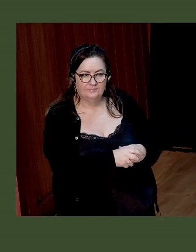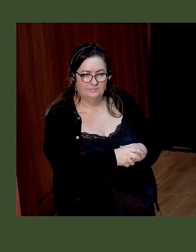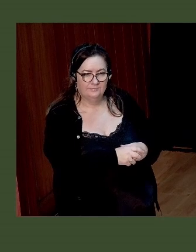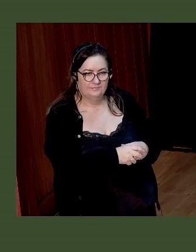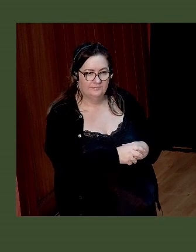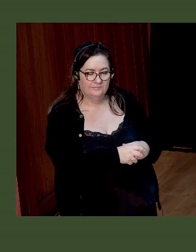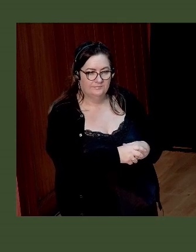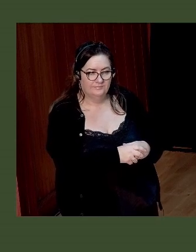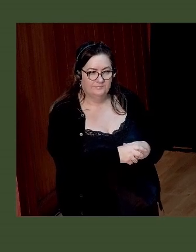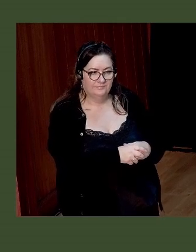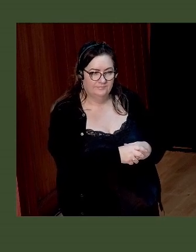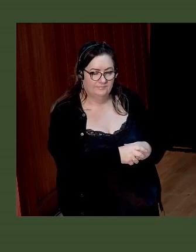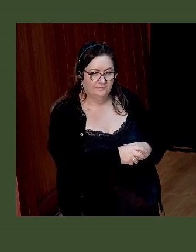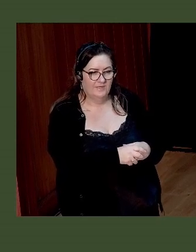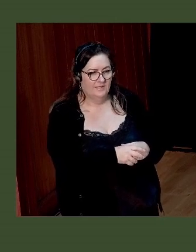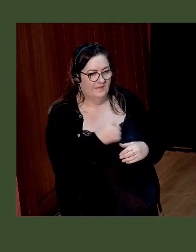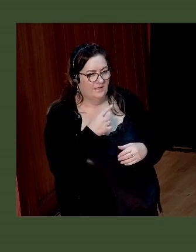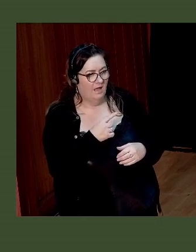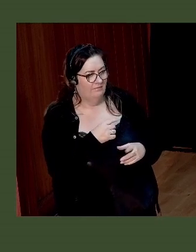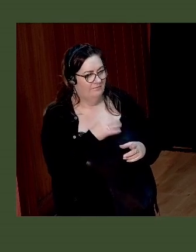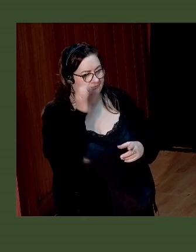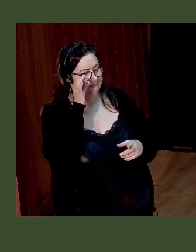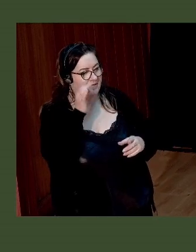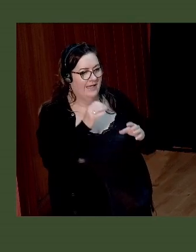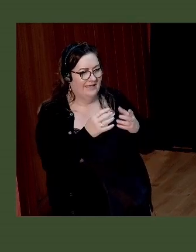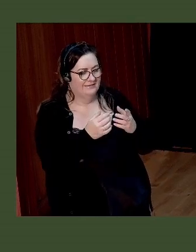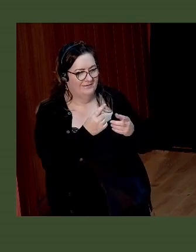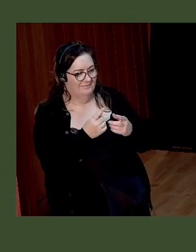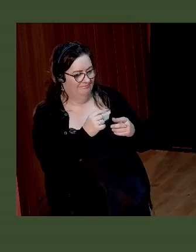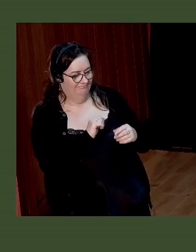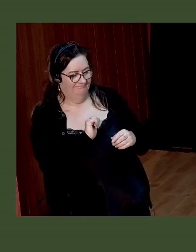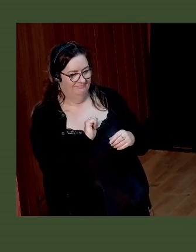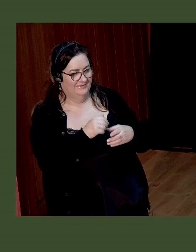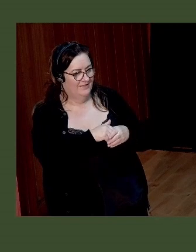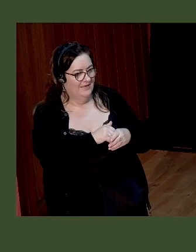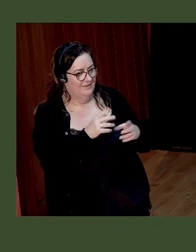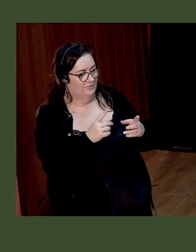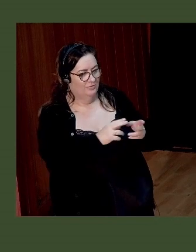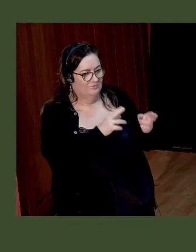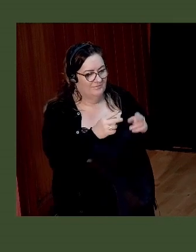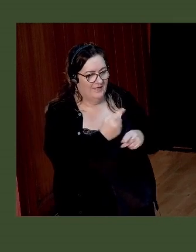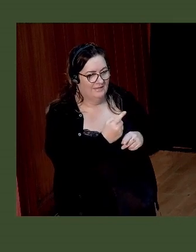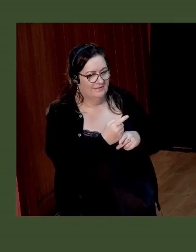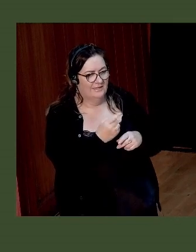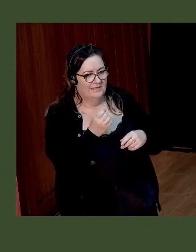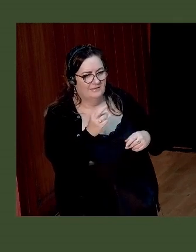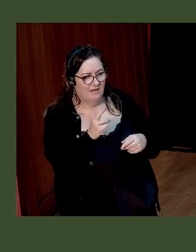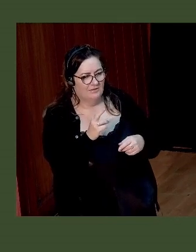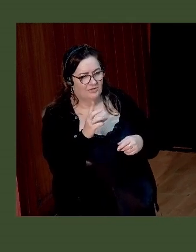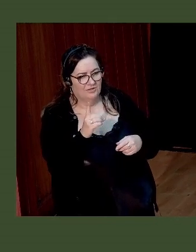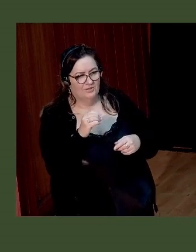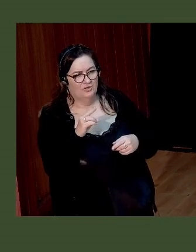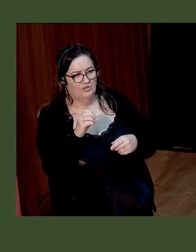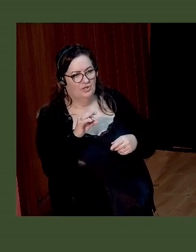It could also be argued that there was naivety and idealism to be seen in the founder of the revival movement,